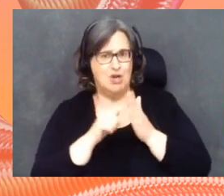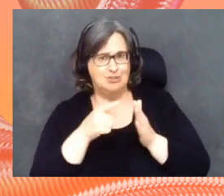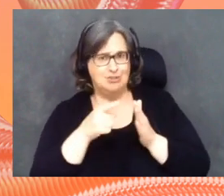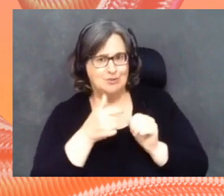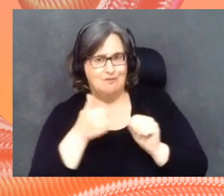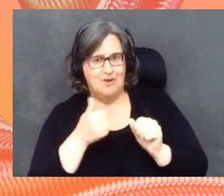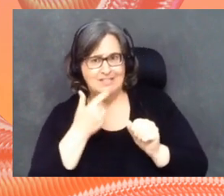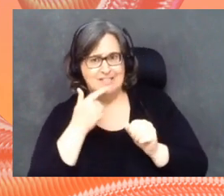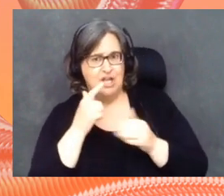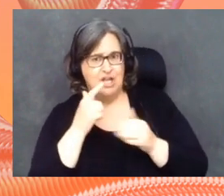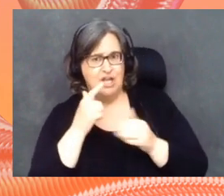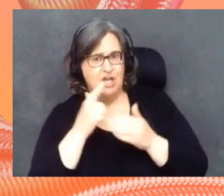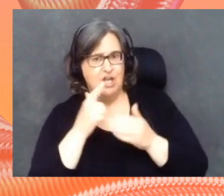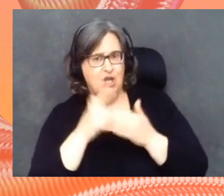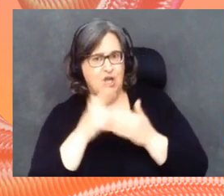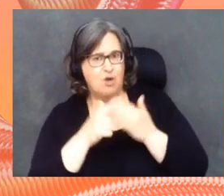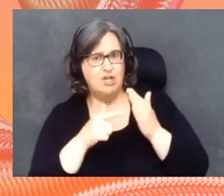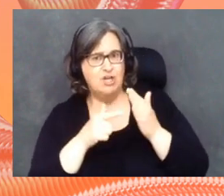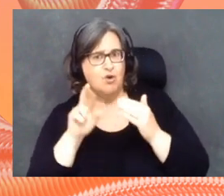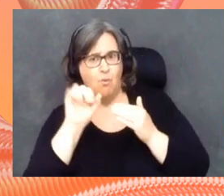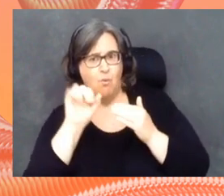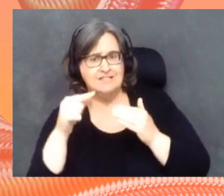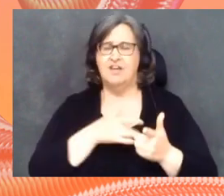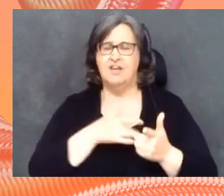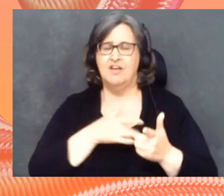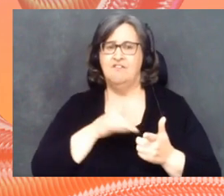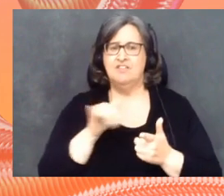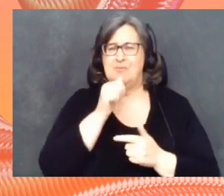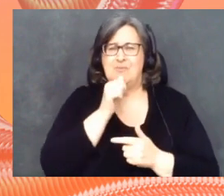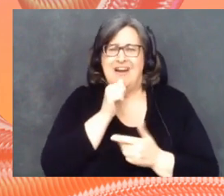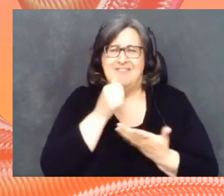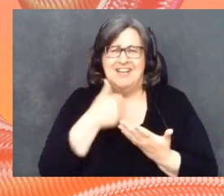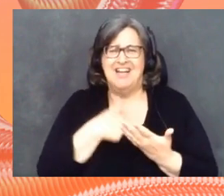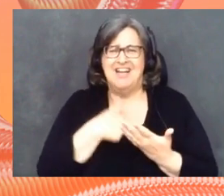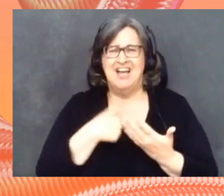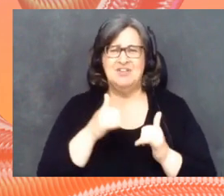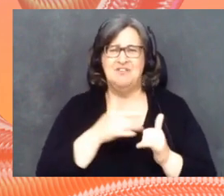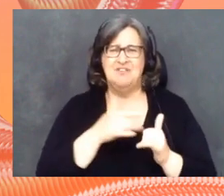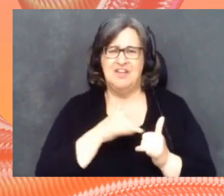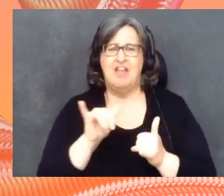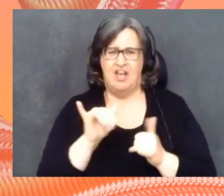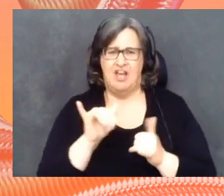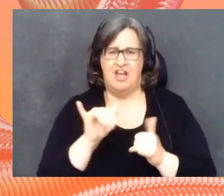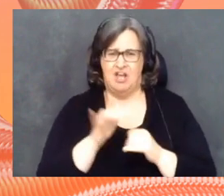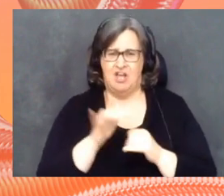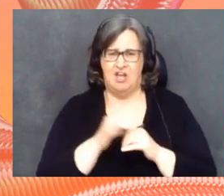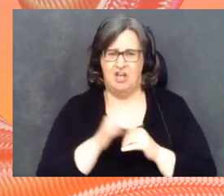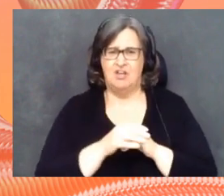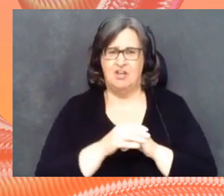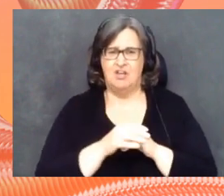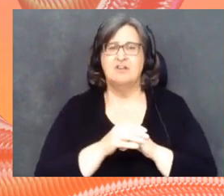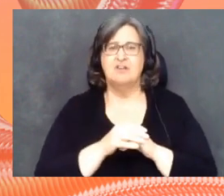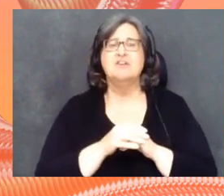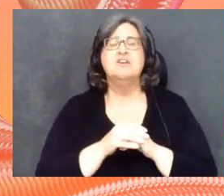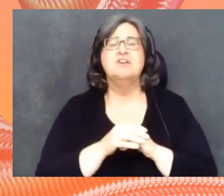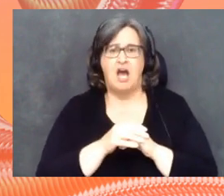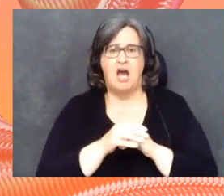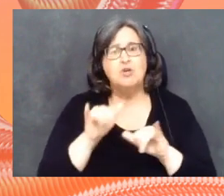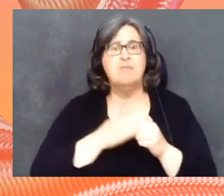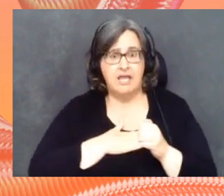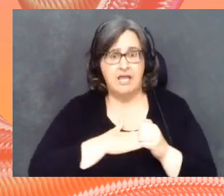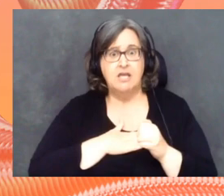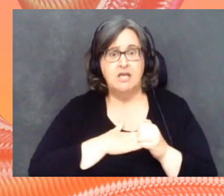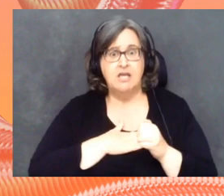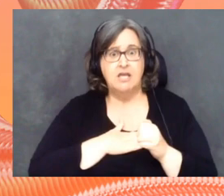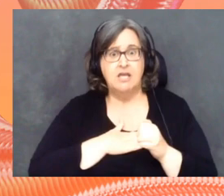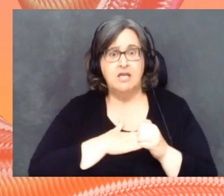there a reason why you're doing that? It just feels like so private. Like I still feel like I'm learning to work with my rising, and I've had trouble with